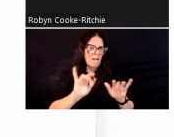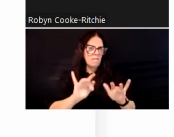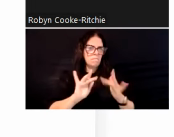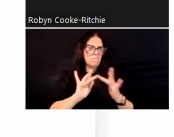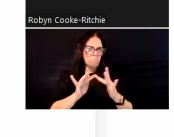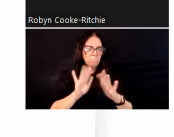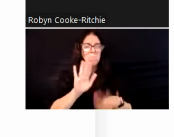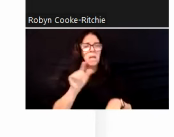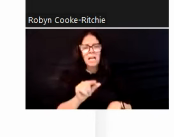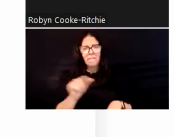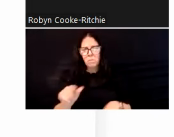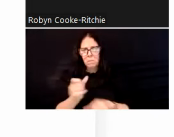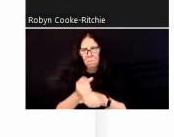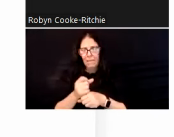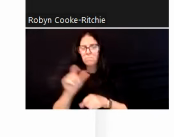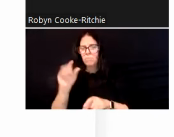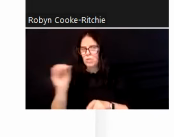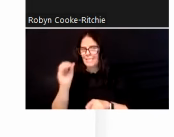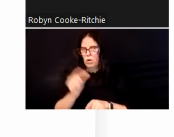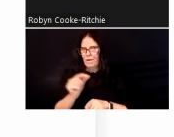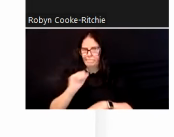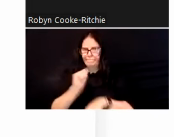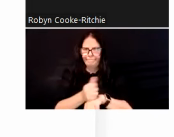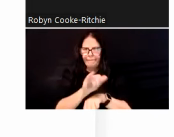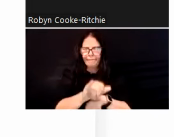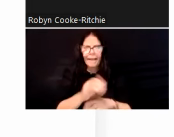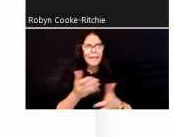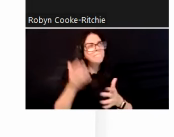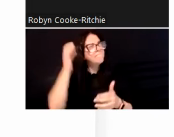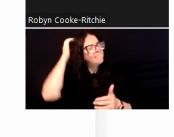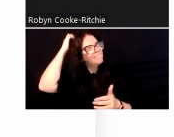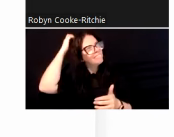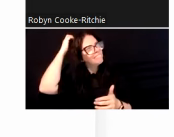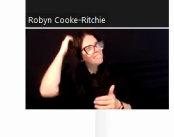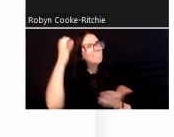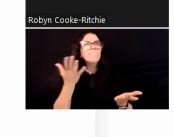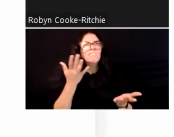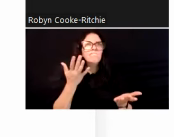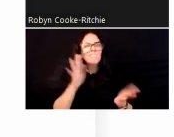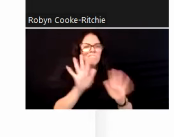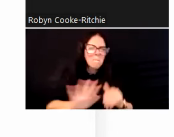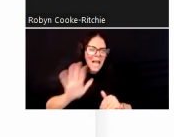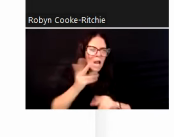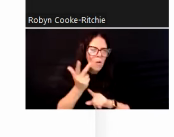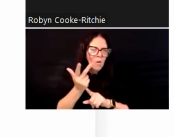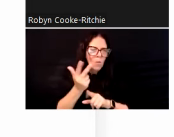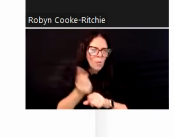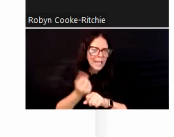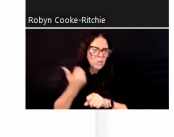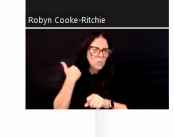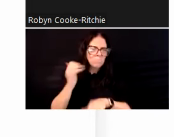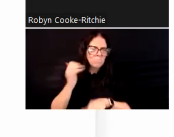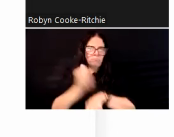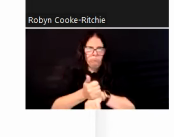government of Ontario created, I'm going to say maybe 3 years ago now. And it has